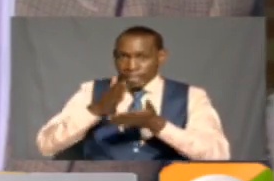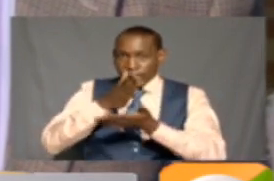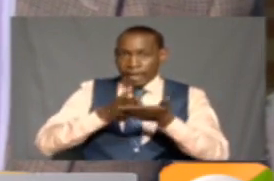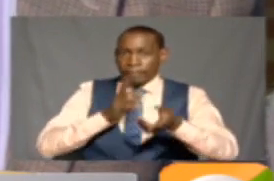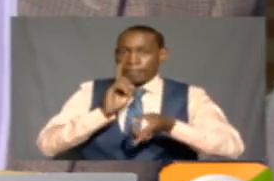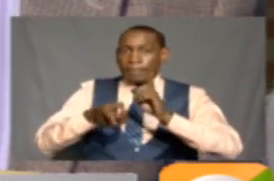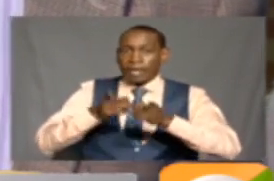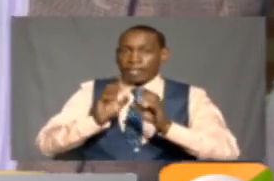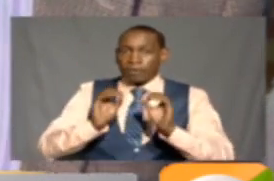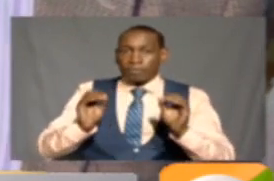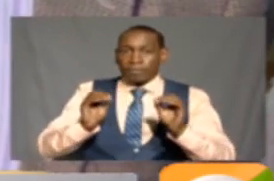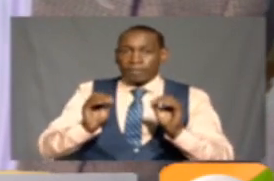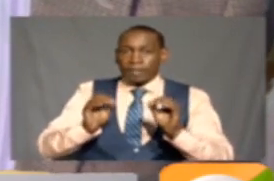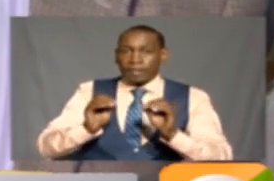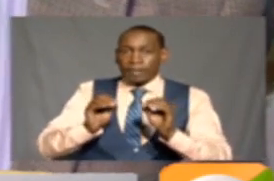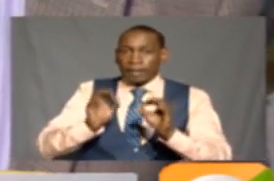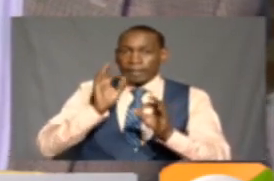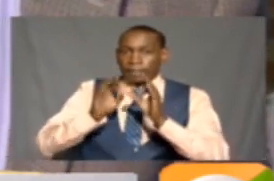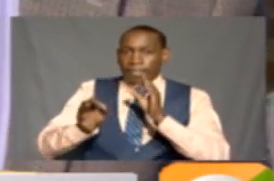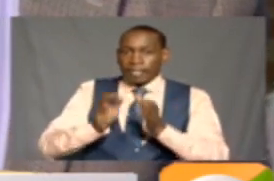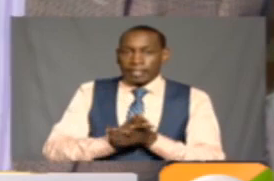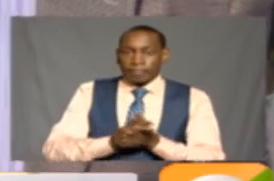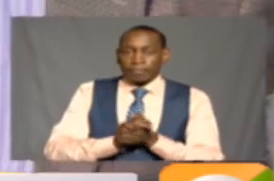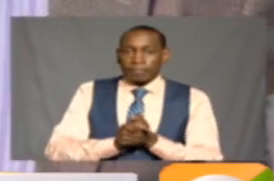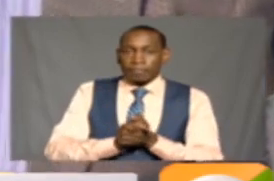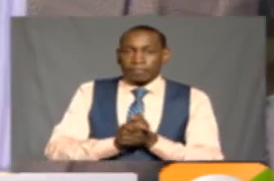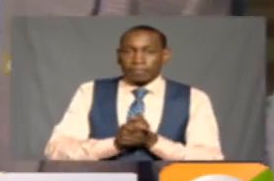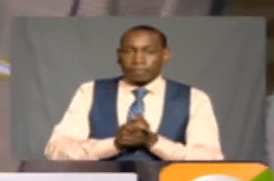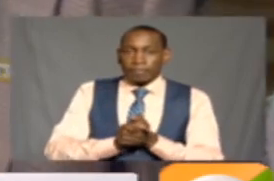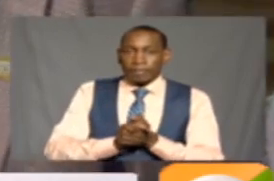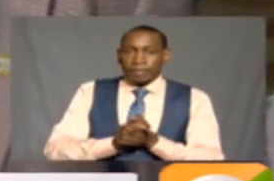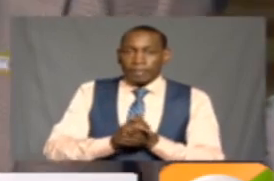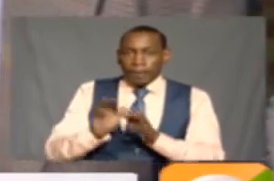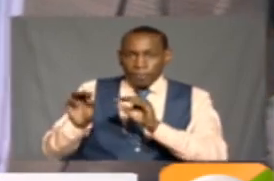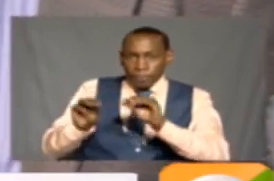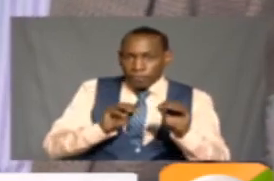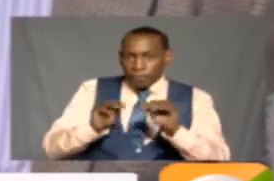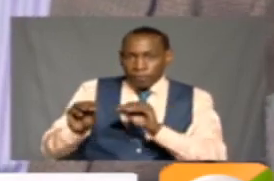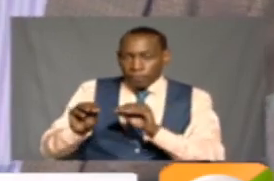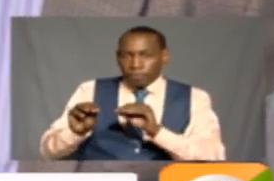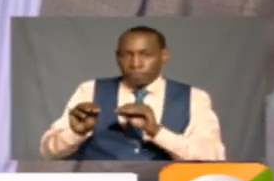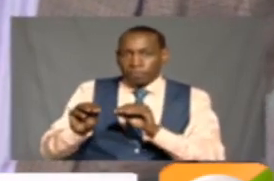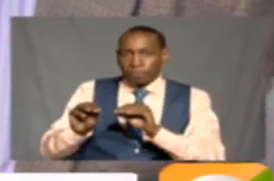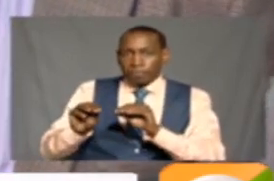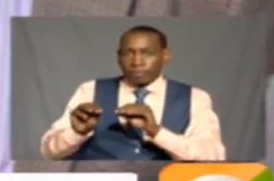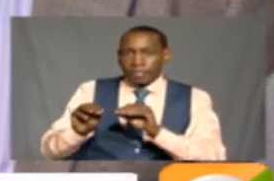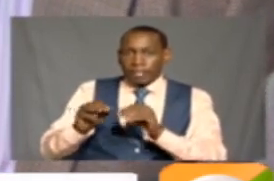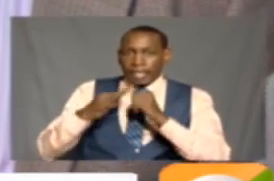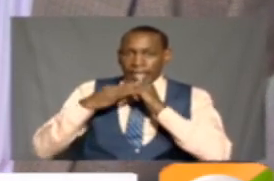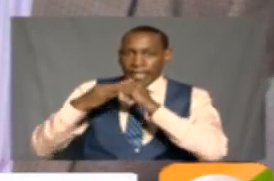marathon. First half, we say who will move.